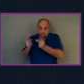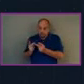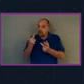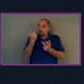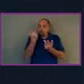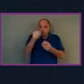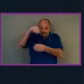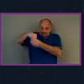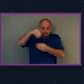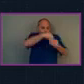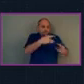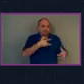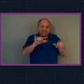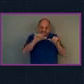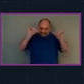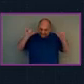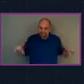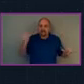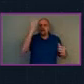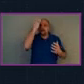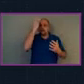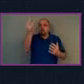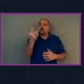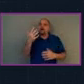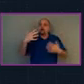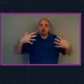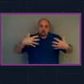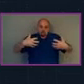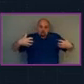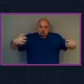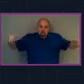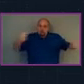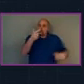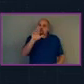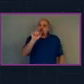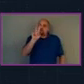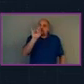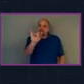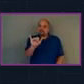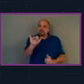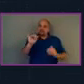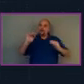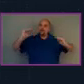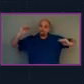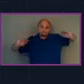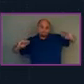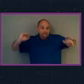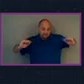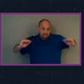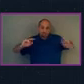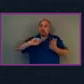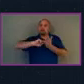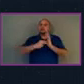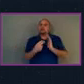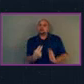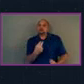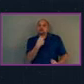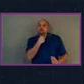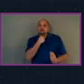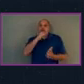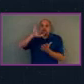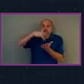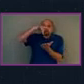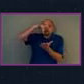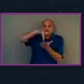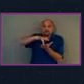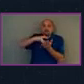nearby. The forces on these small bodies put them in equilibrium. meaning they're trapped in place, allowing Lucy to fly